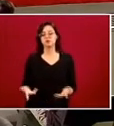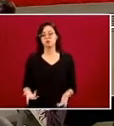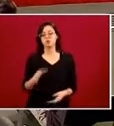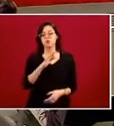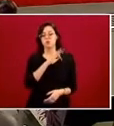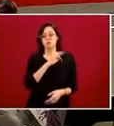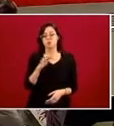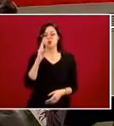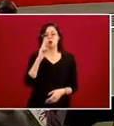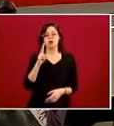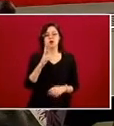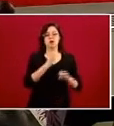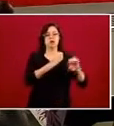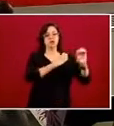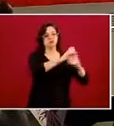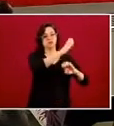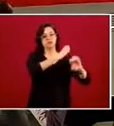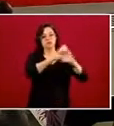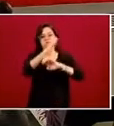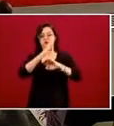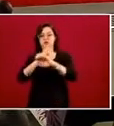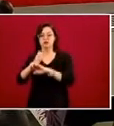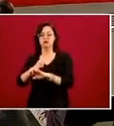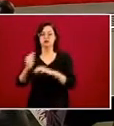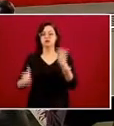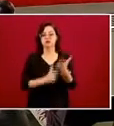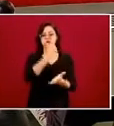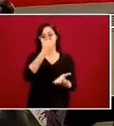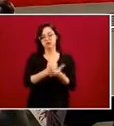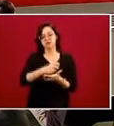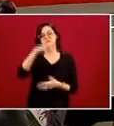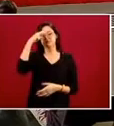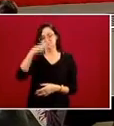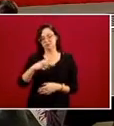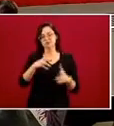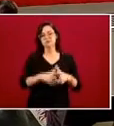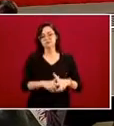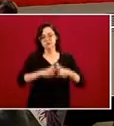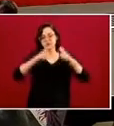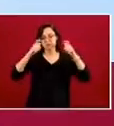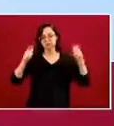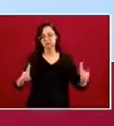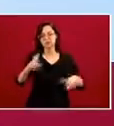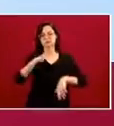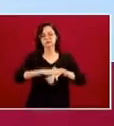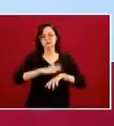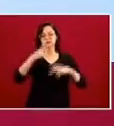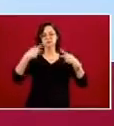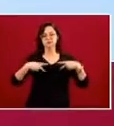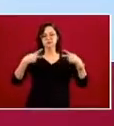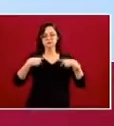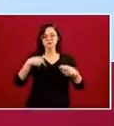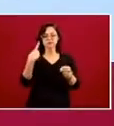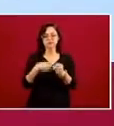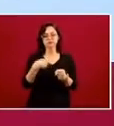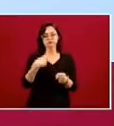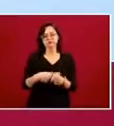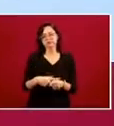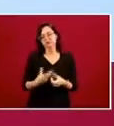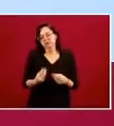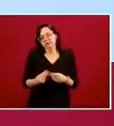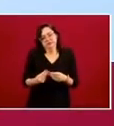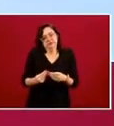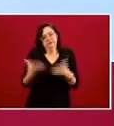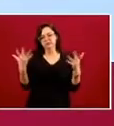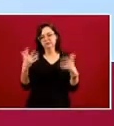Now we can see here the distribution of cases, of number of infected cases per state in Mexico. It